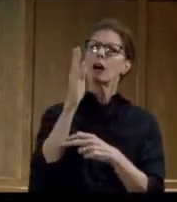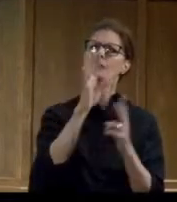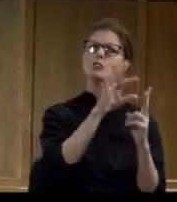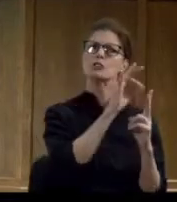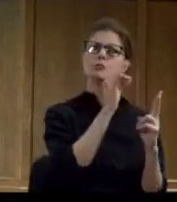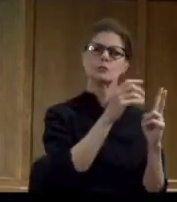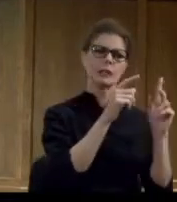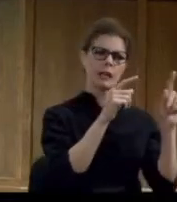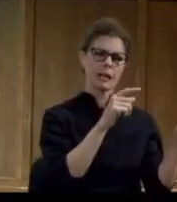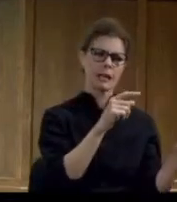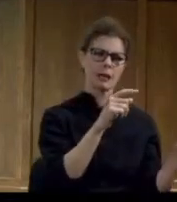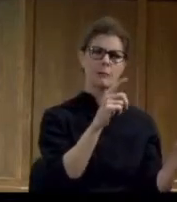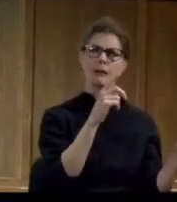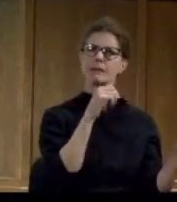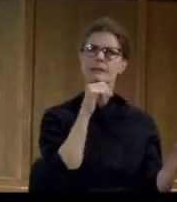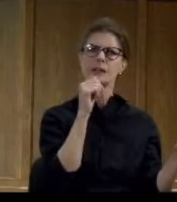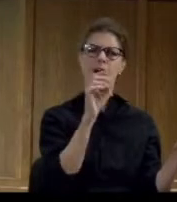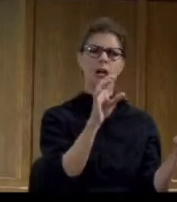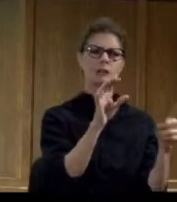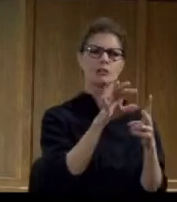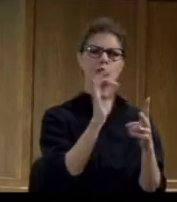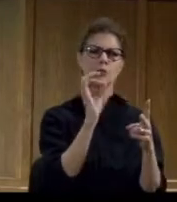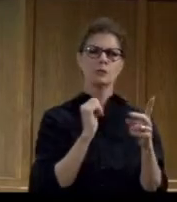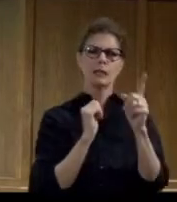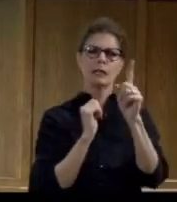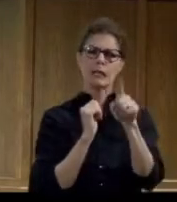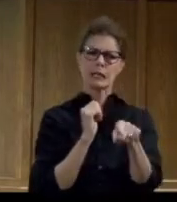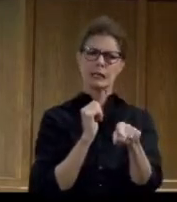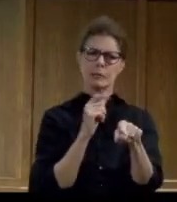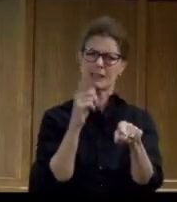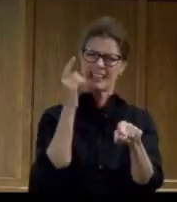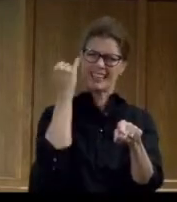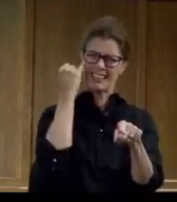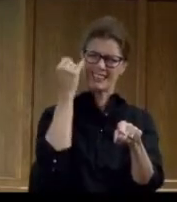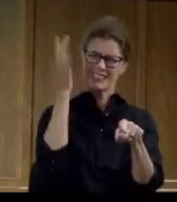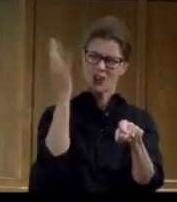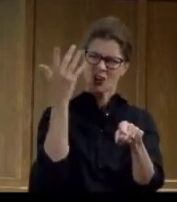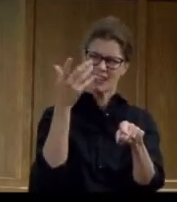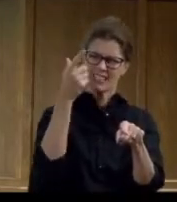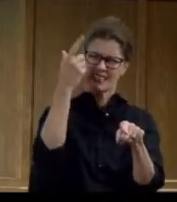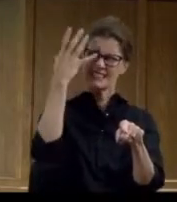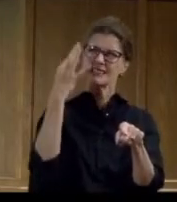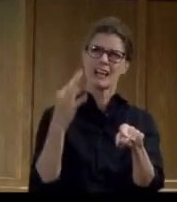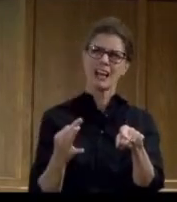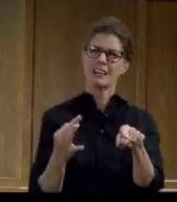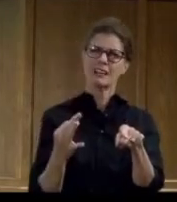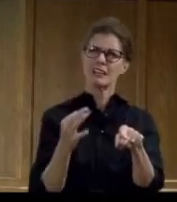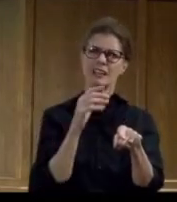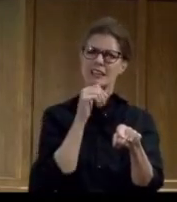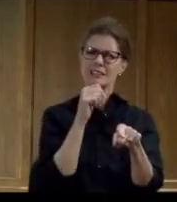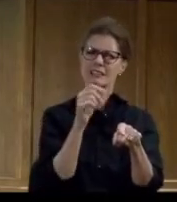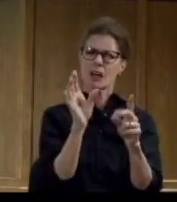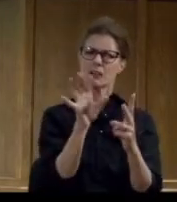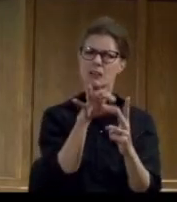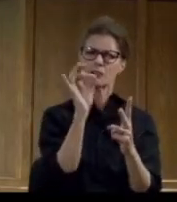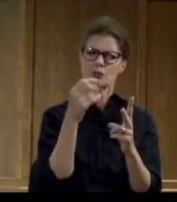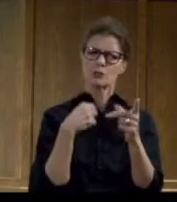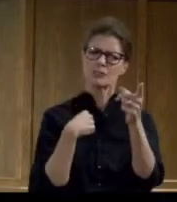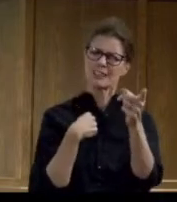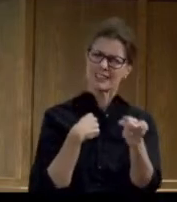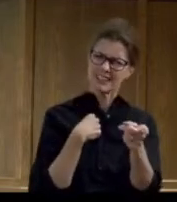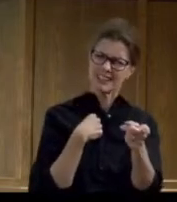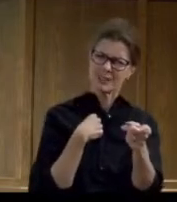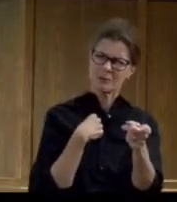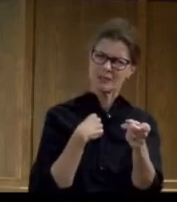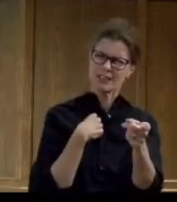choosing. And if there are certain people that God is predestining to be part of His family, then that would also mean that there are